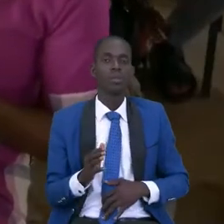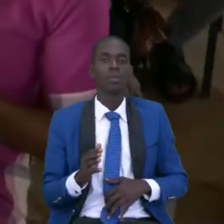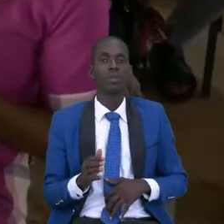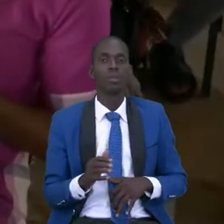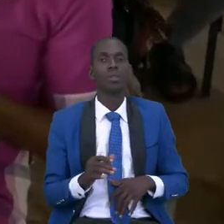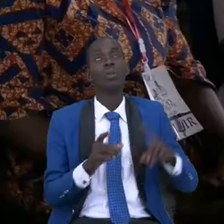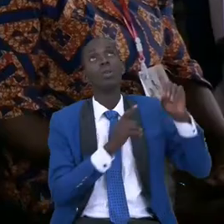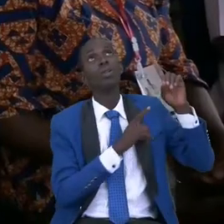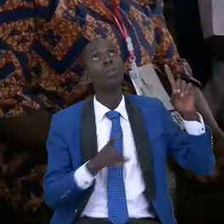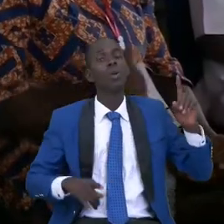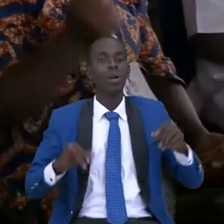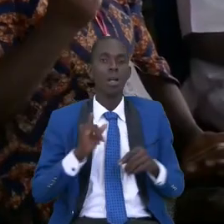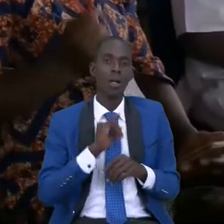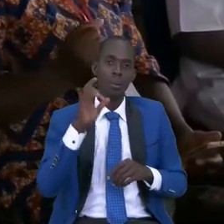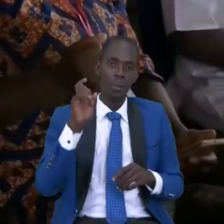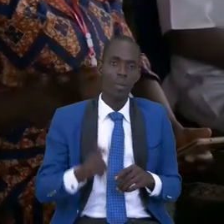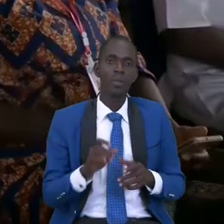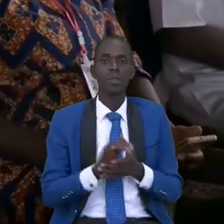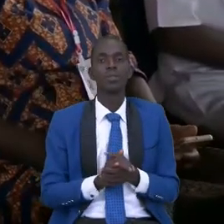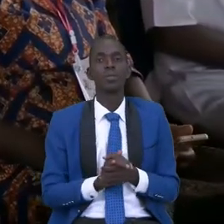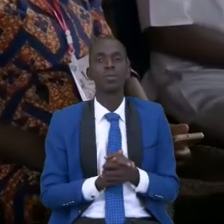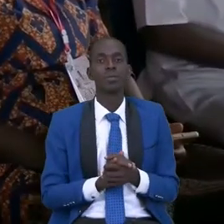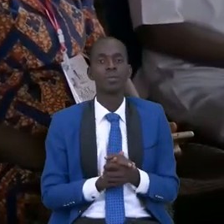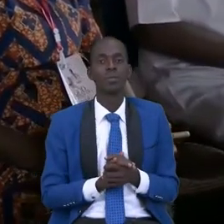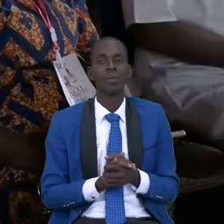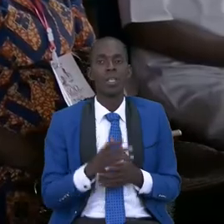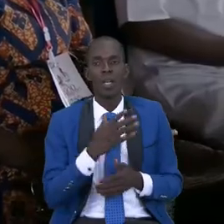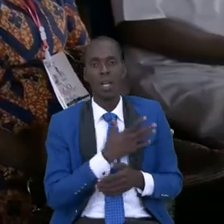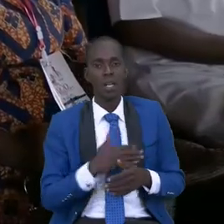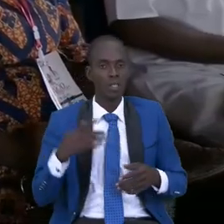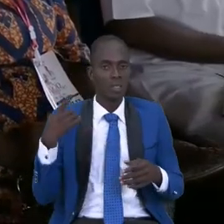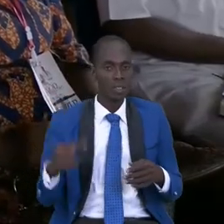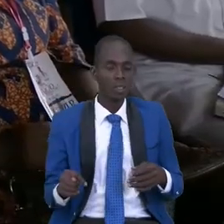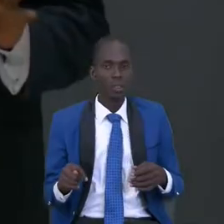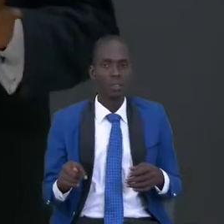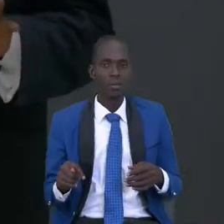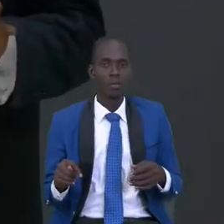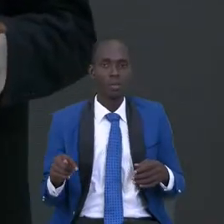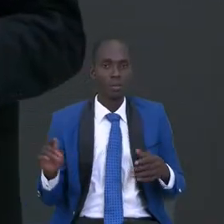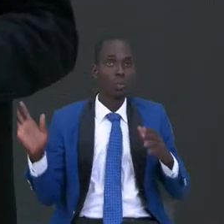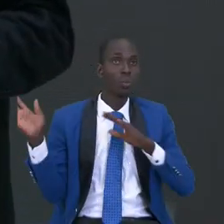Lord, I must. And the wind ceased.